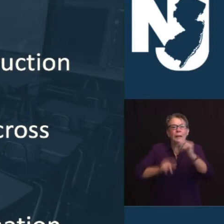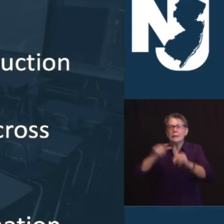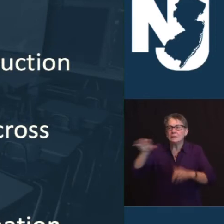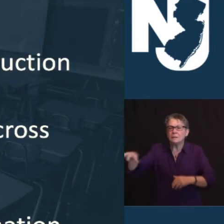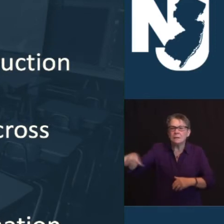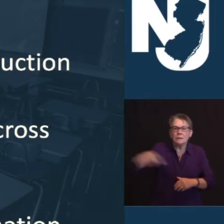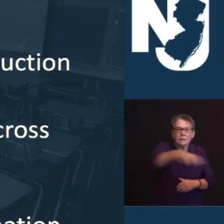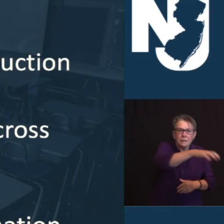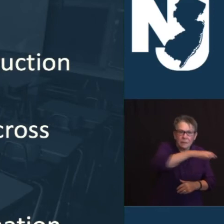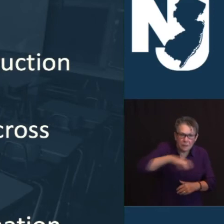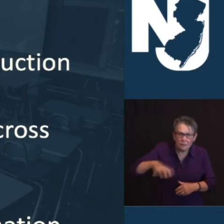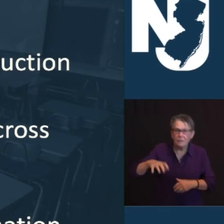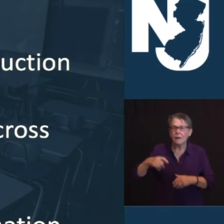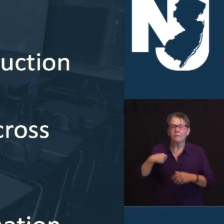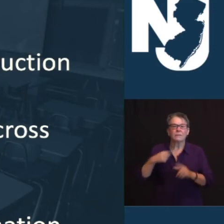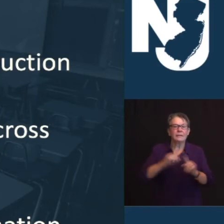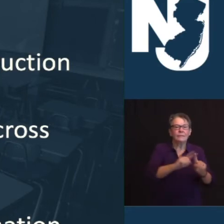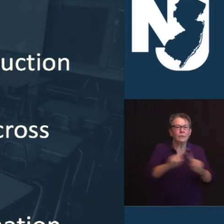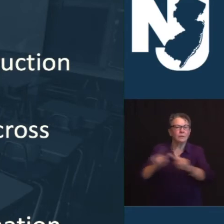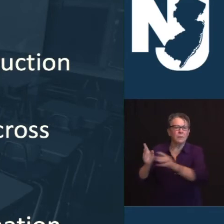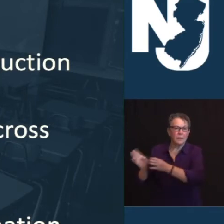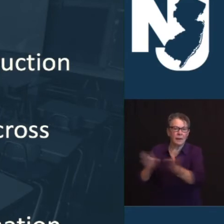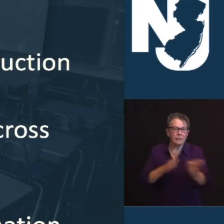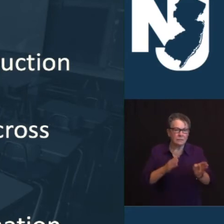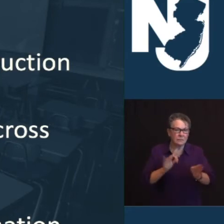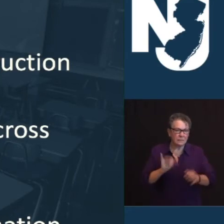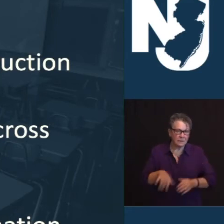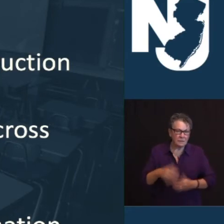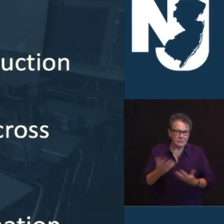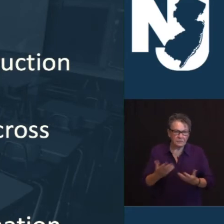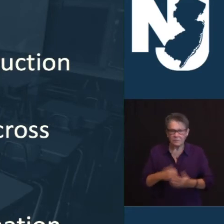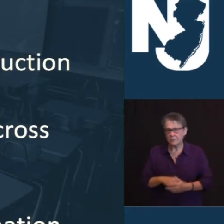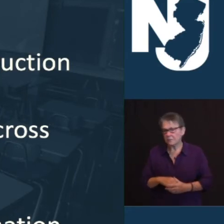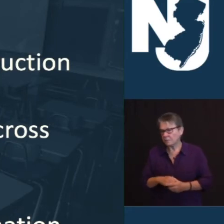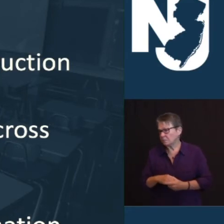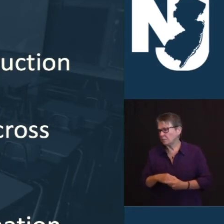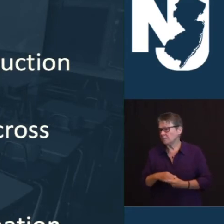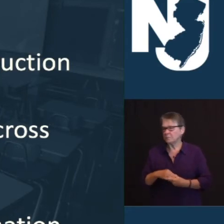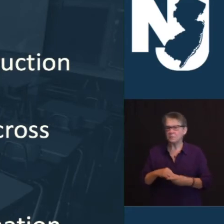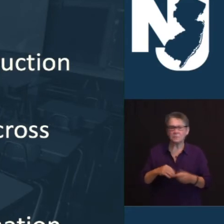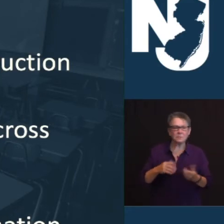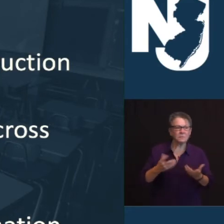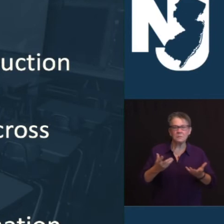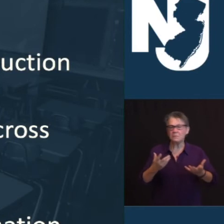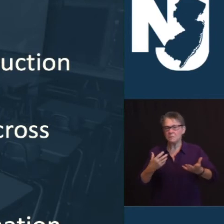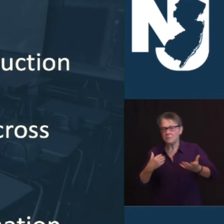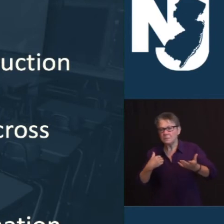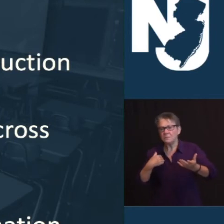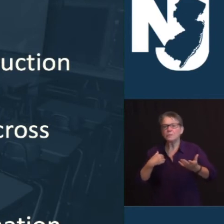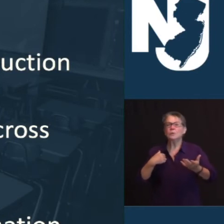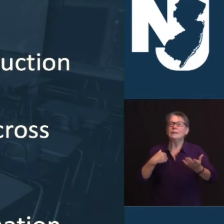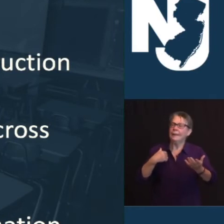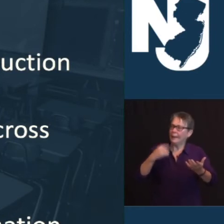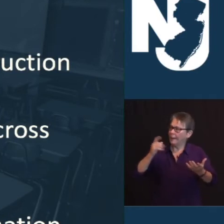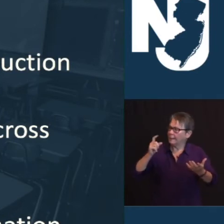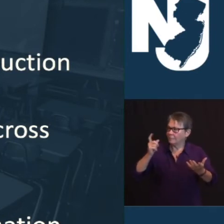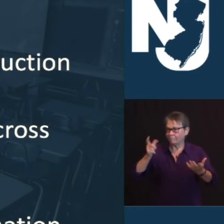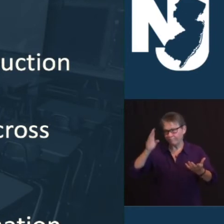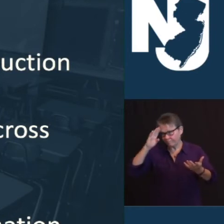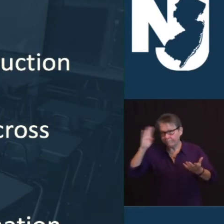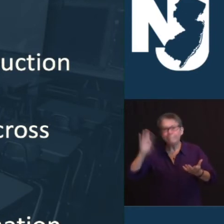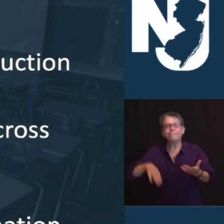schools, and the vast majority of the cases we see continued to be linked to out-of-school activities. We